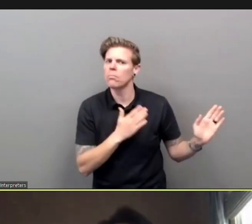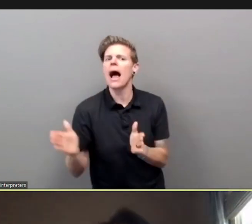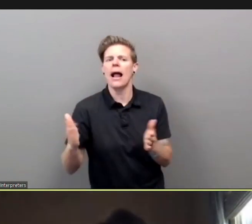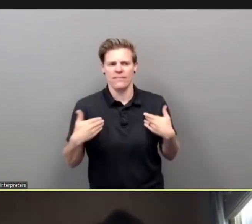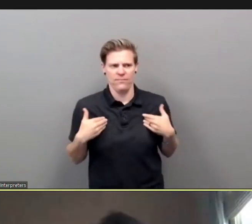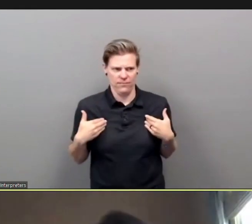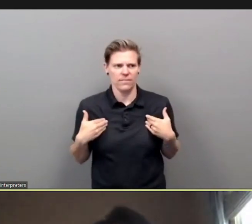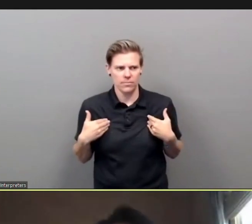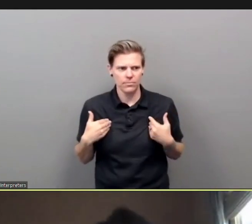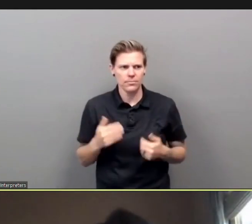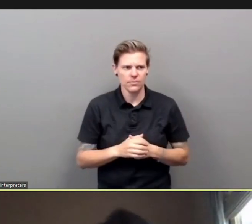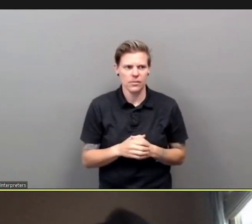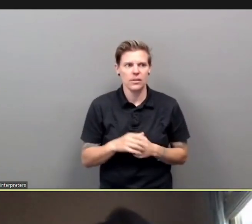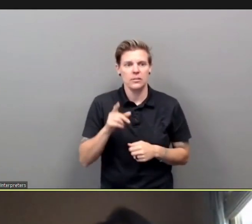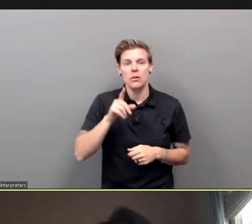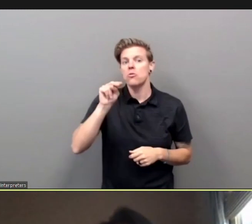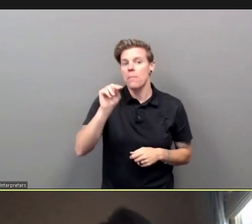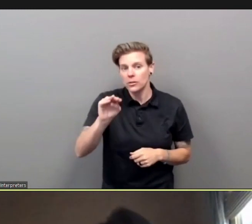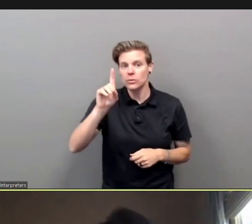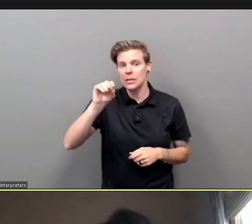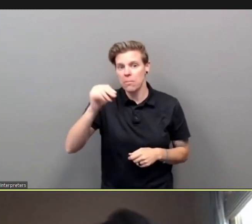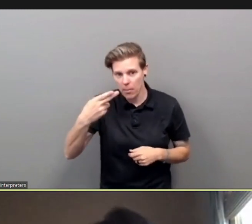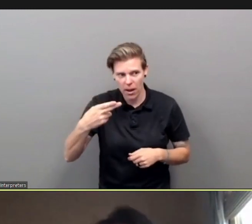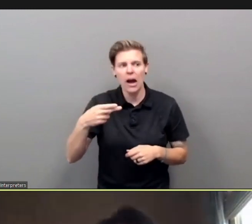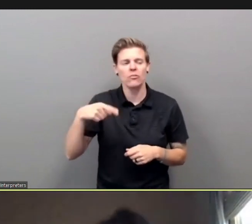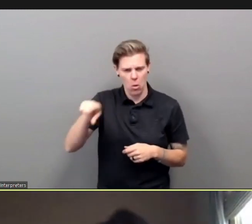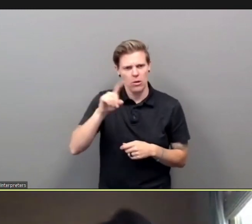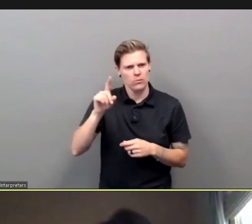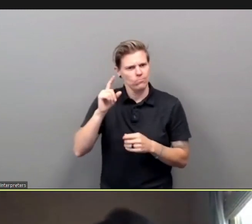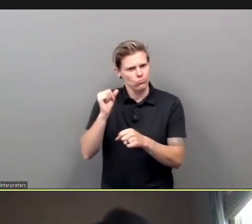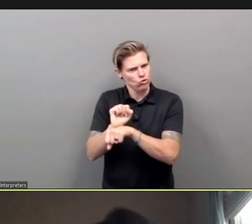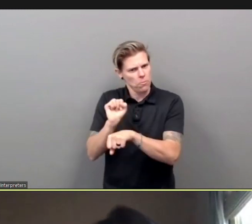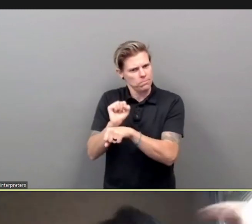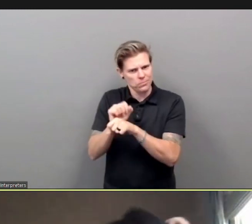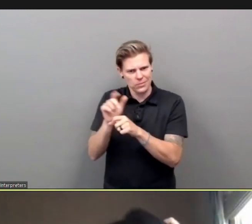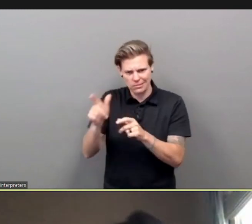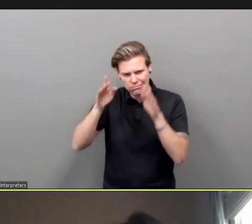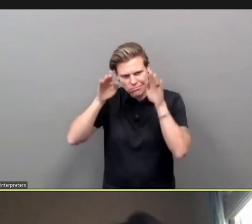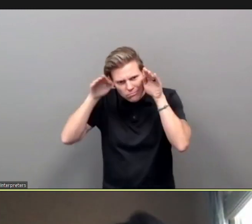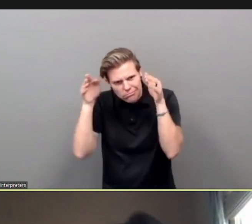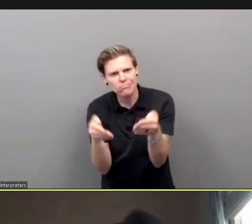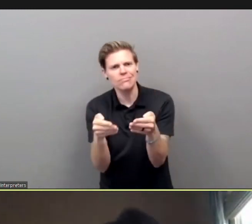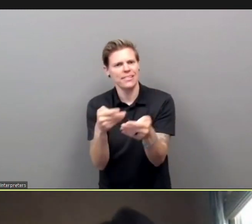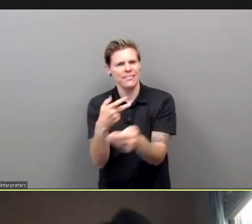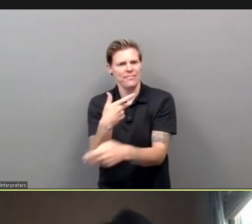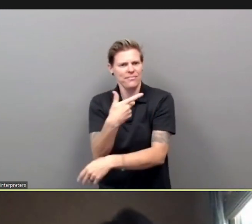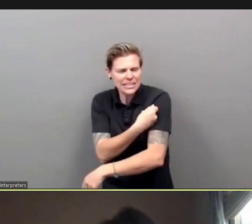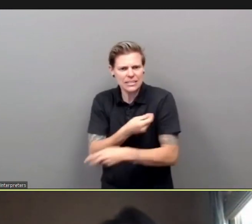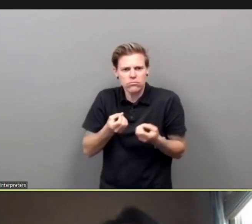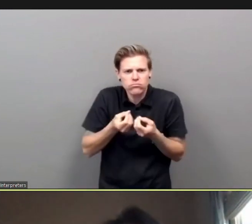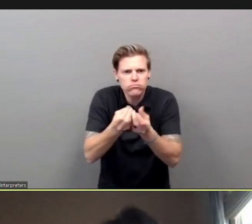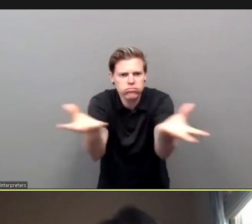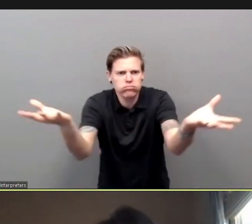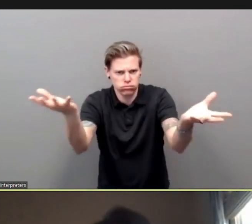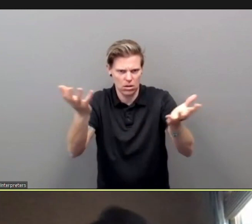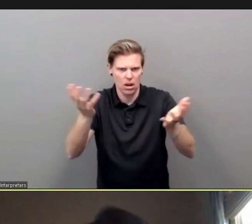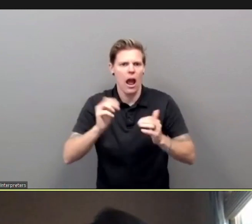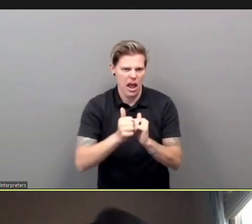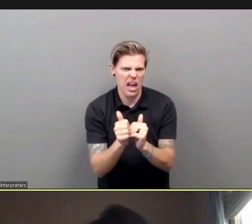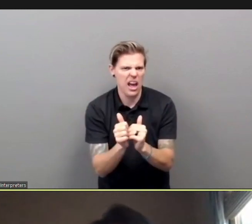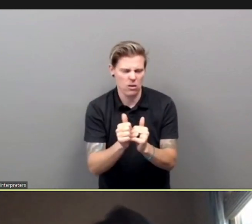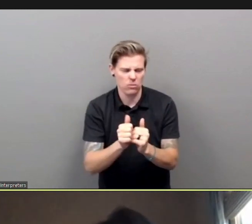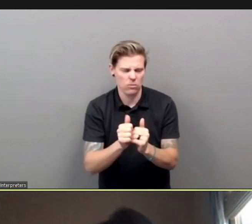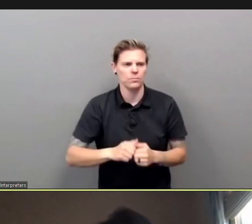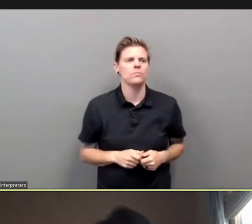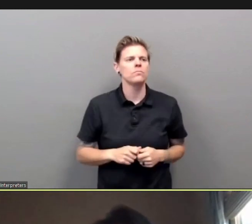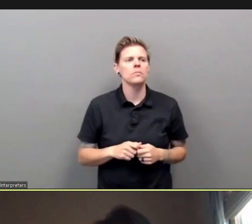on vaccine distribution, assuring, it's getting spread throughout the state, and especially for